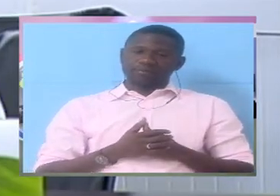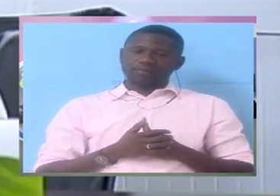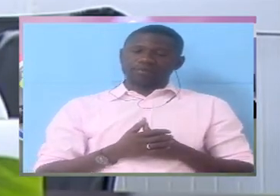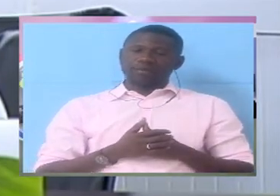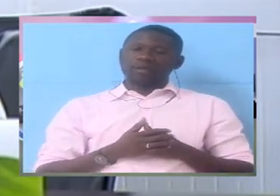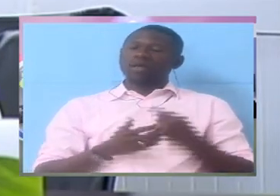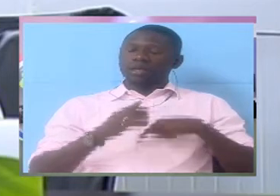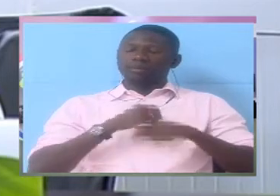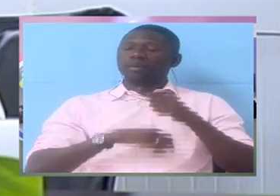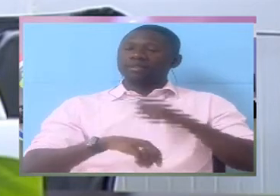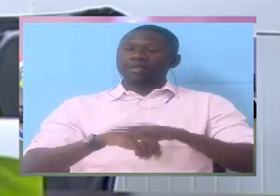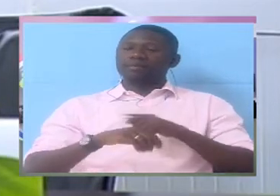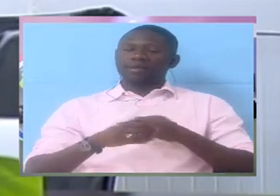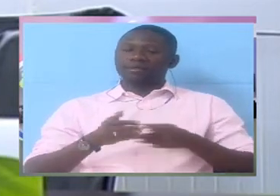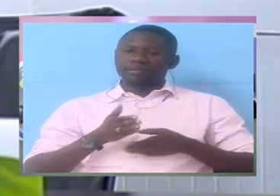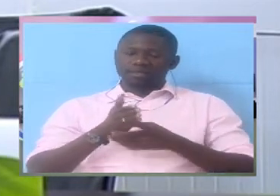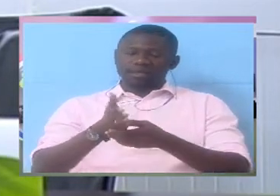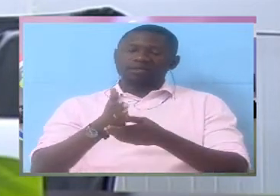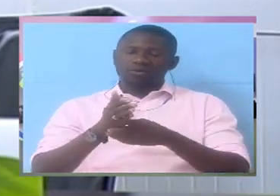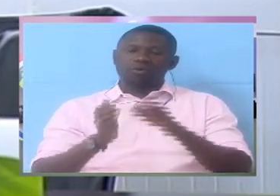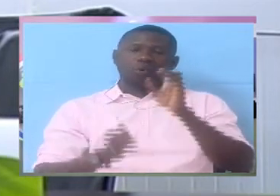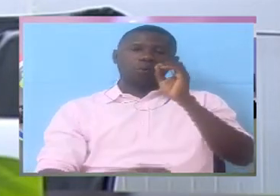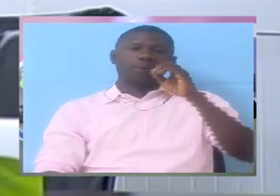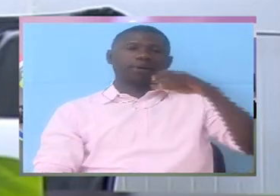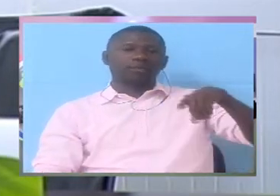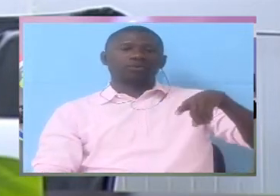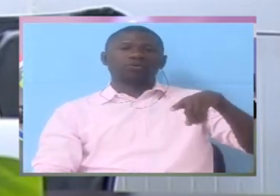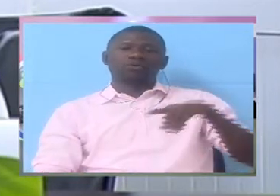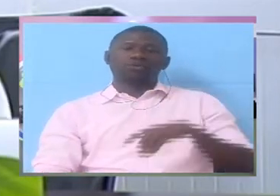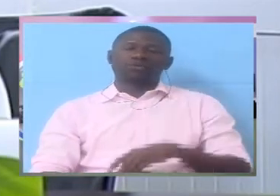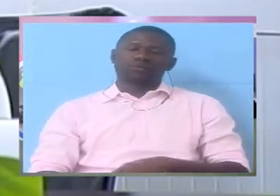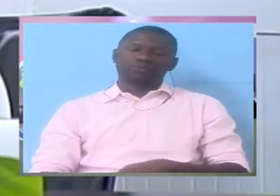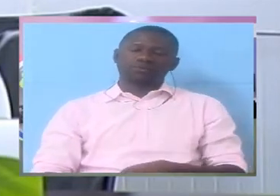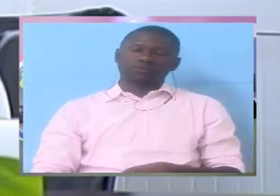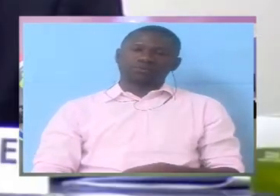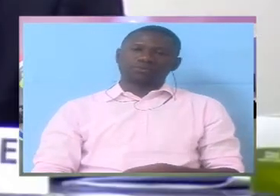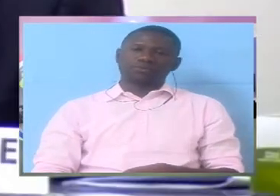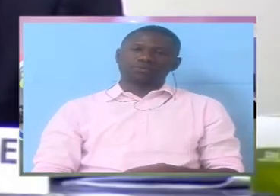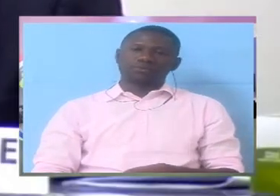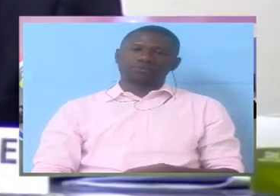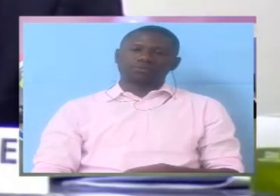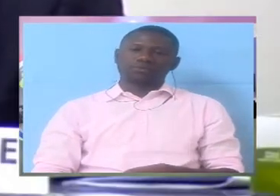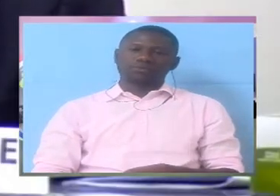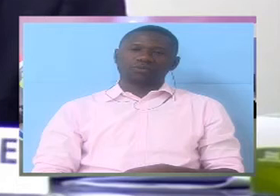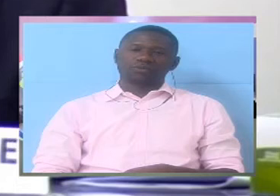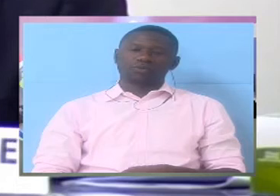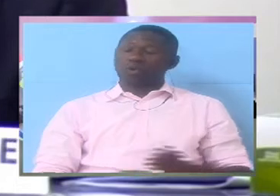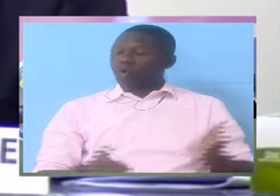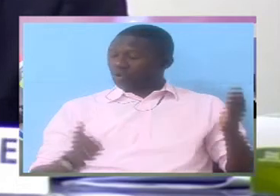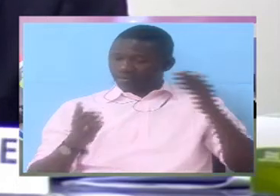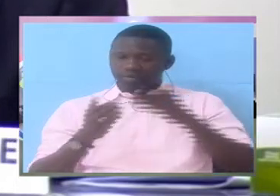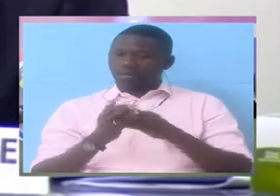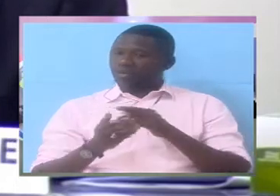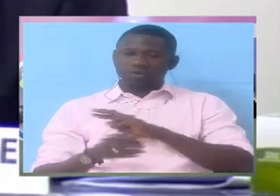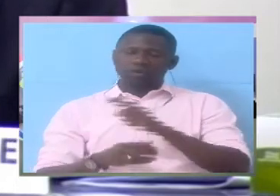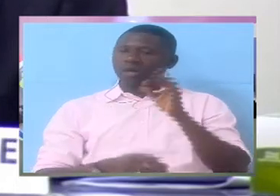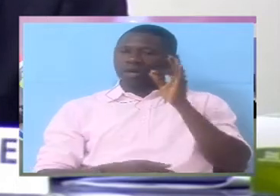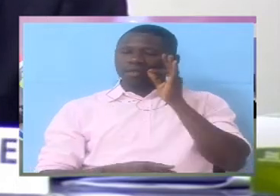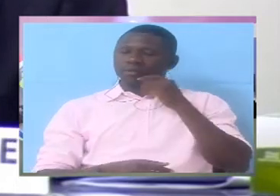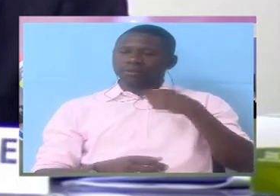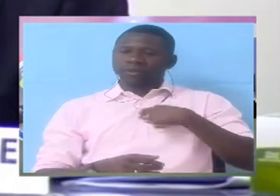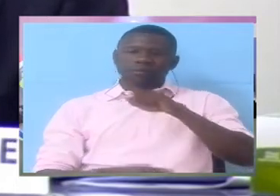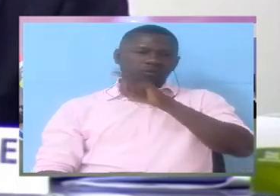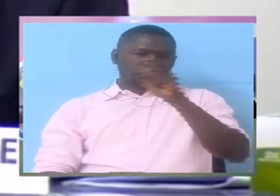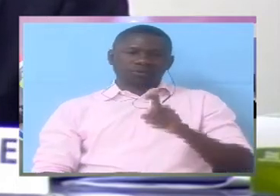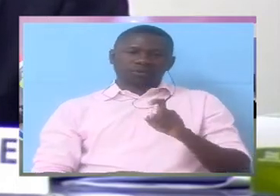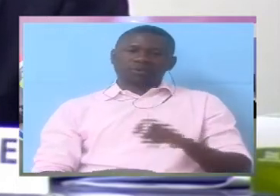my time as director of operations. Ndela wato menga ke director ya la operations. You still have not answered my question. Ani ngabi na nyini ngaro de